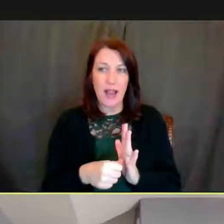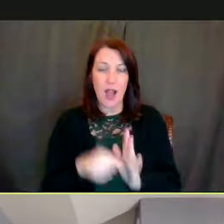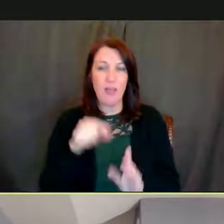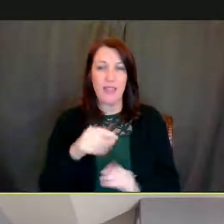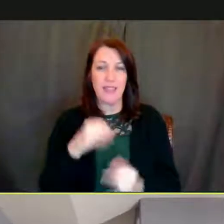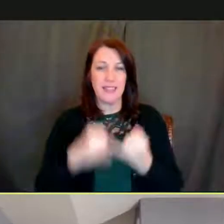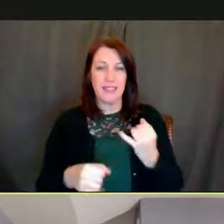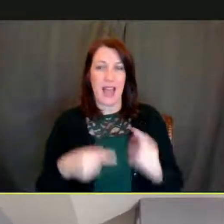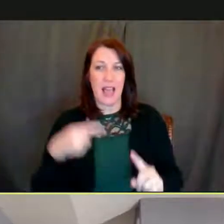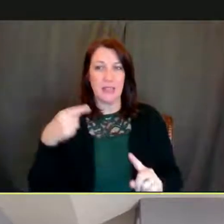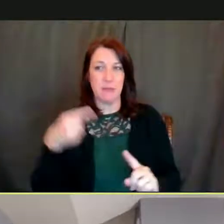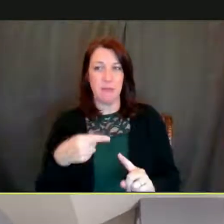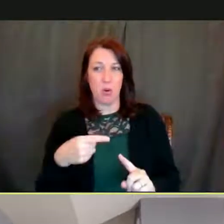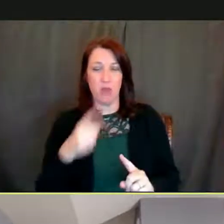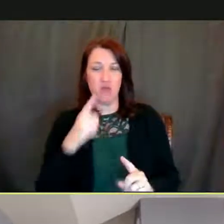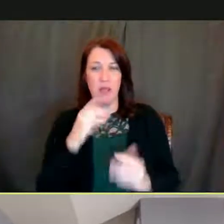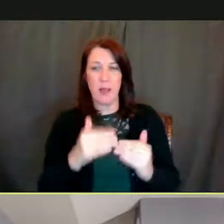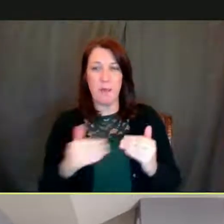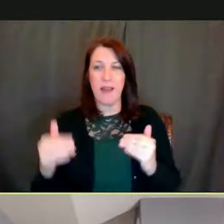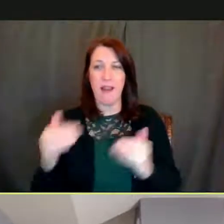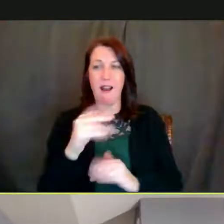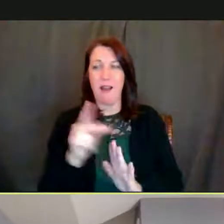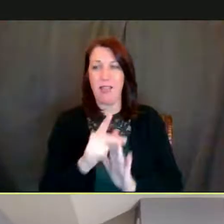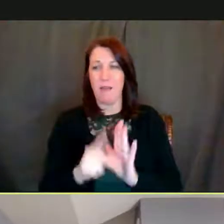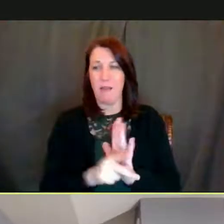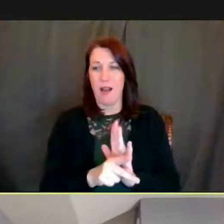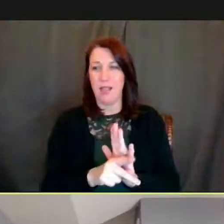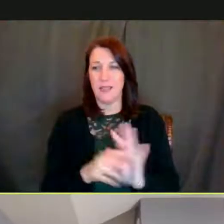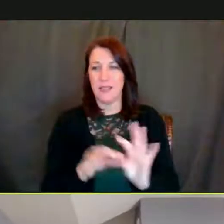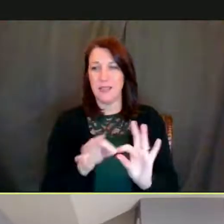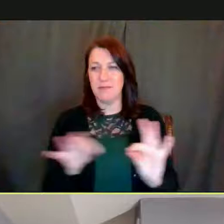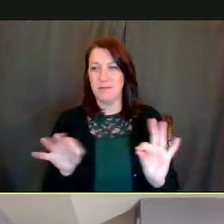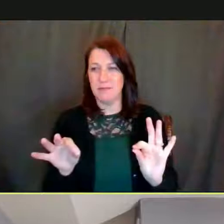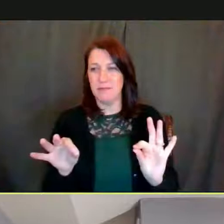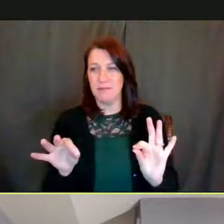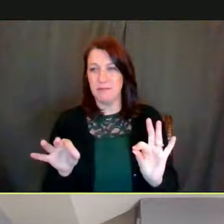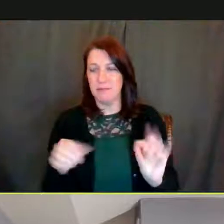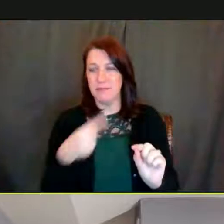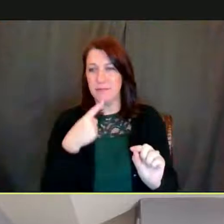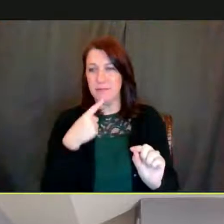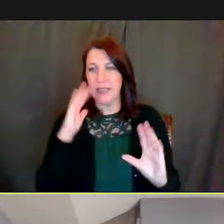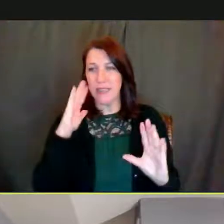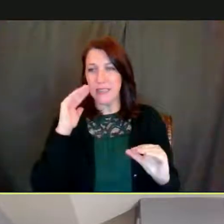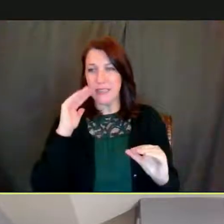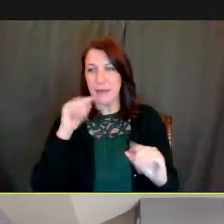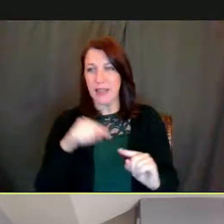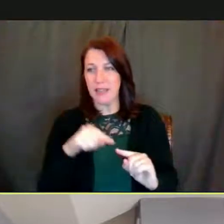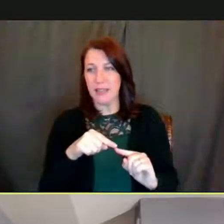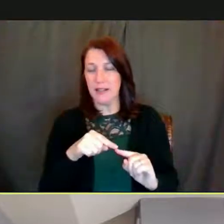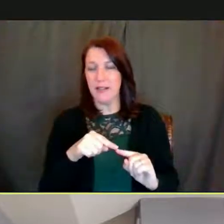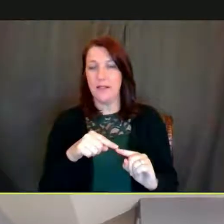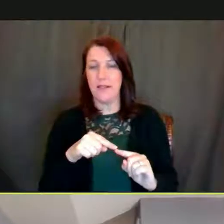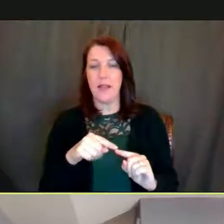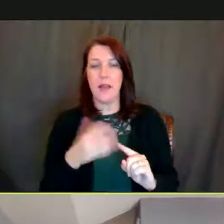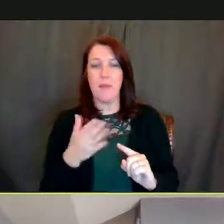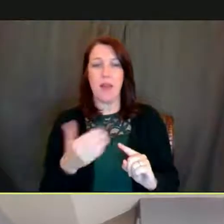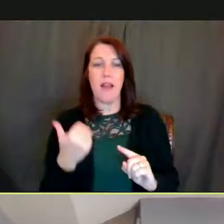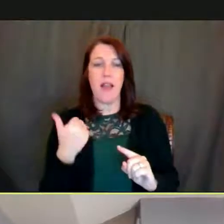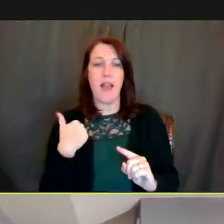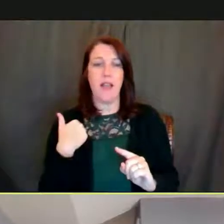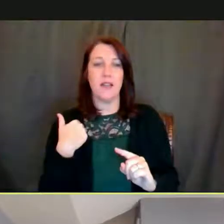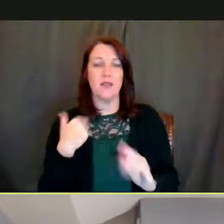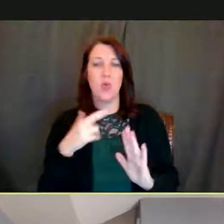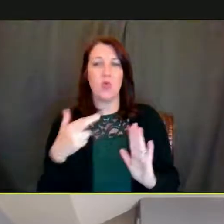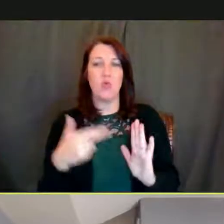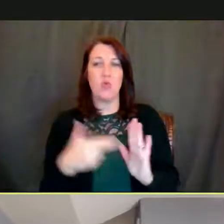last point really, I think, goes beyond what the policy is, is sort of specifically expecting, and probably has sort of roles